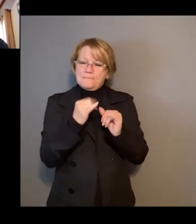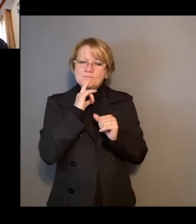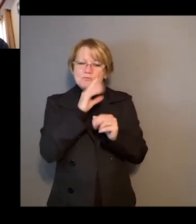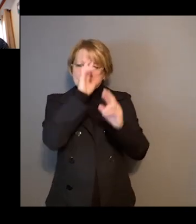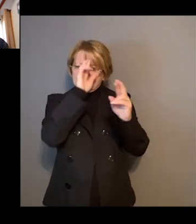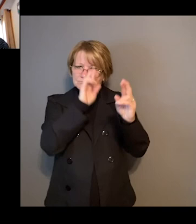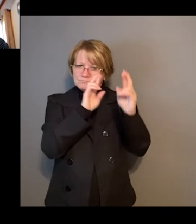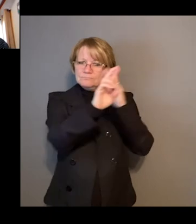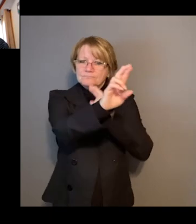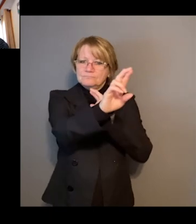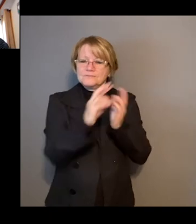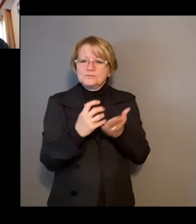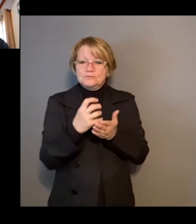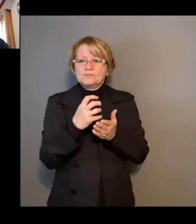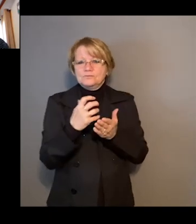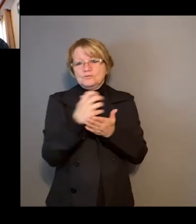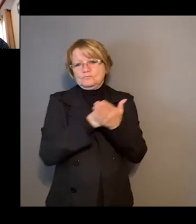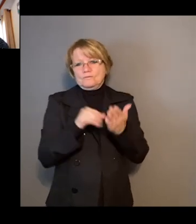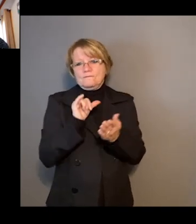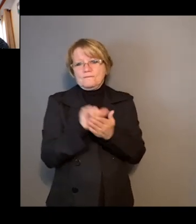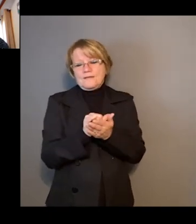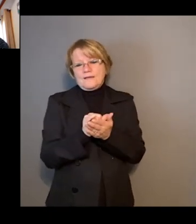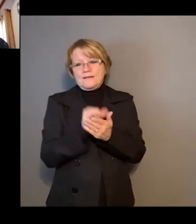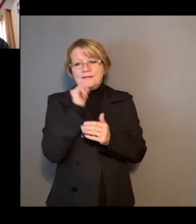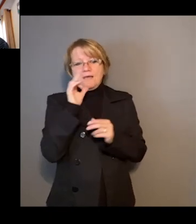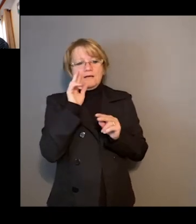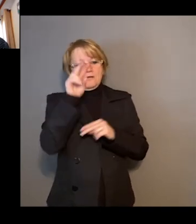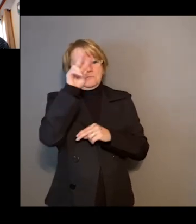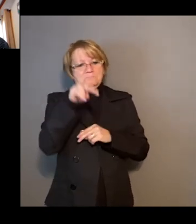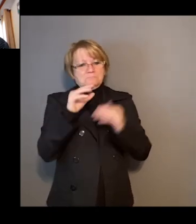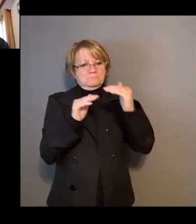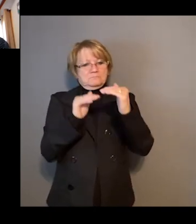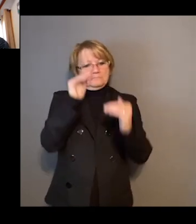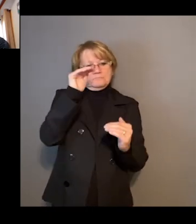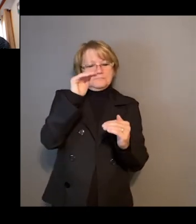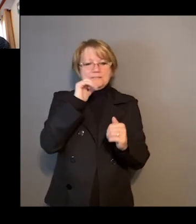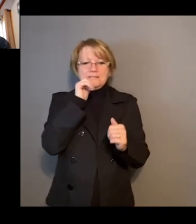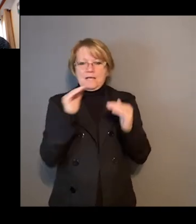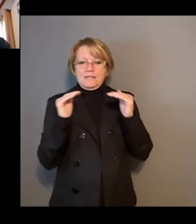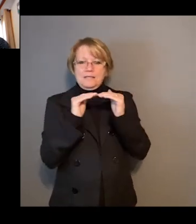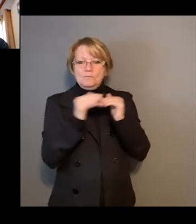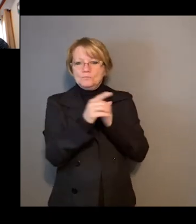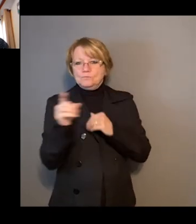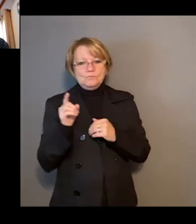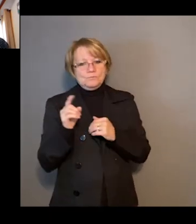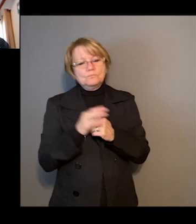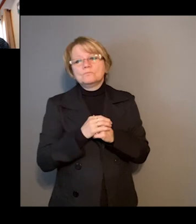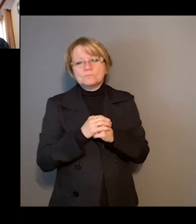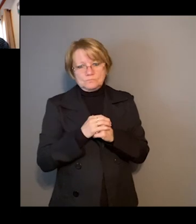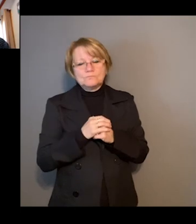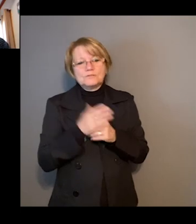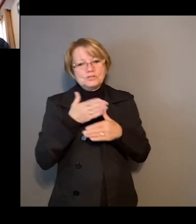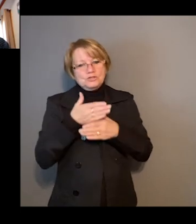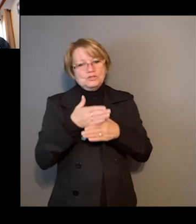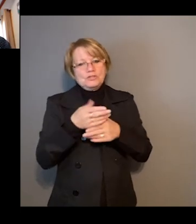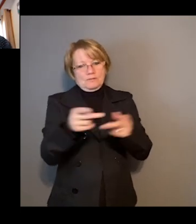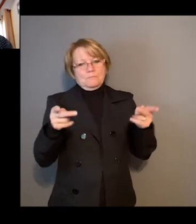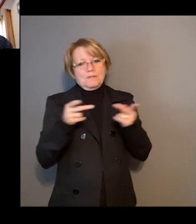as less than because they're not equal to you. This is their space too. So respect is huge. They have to feel